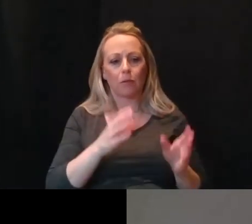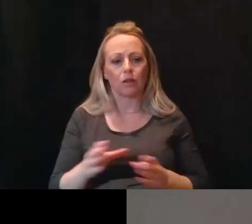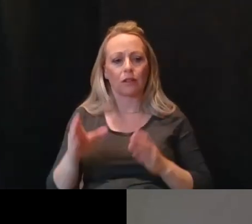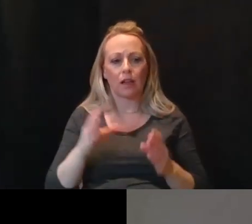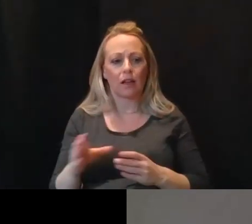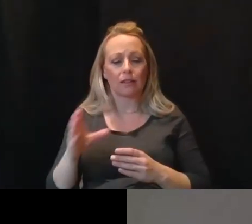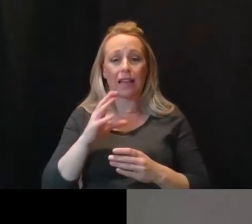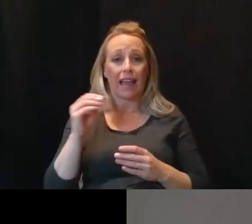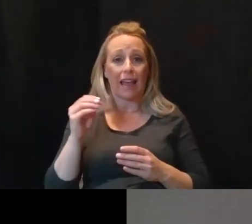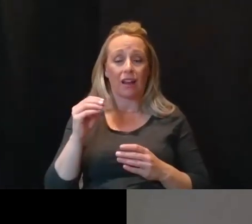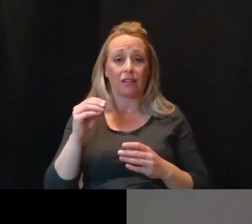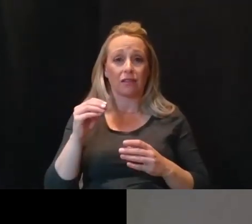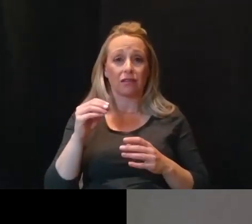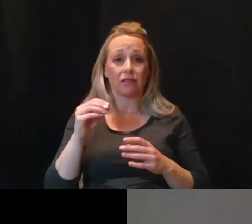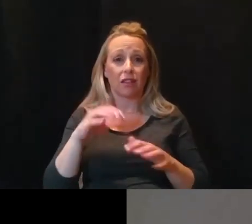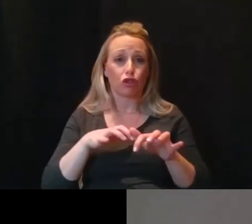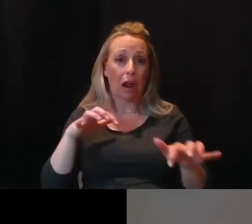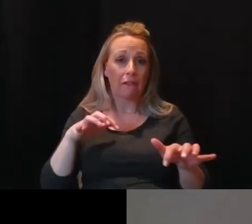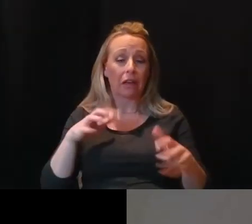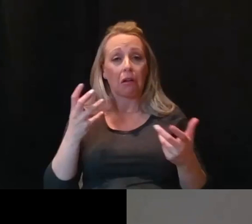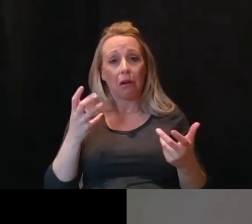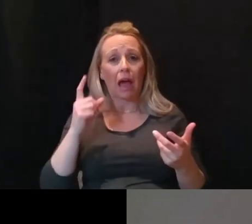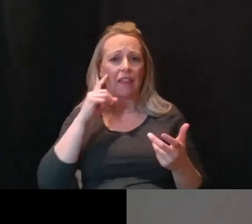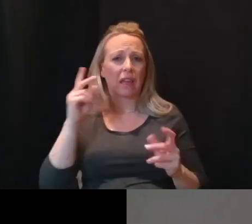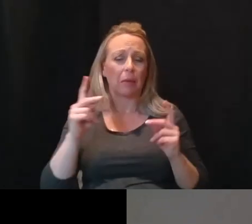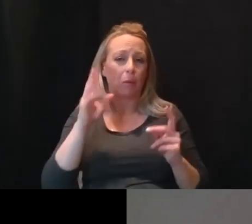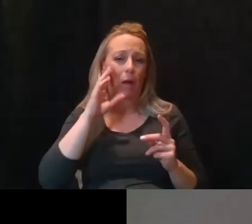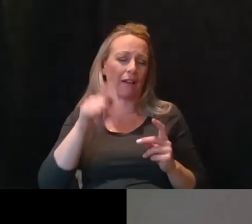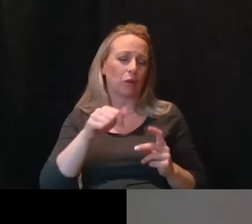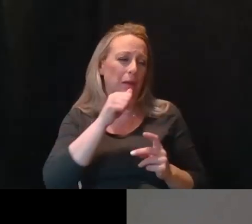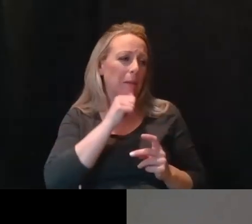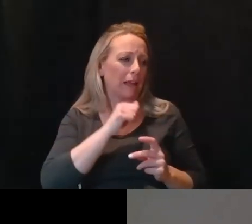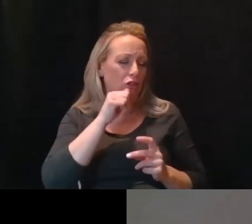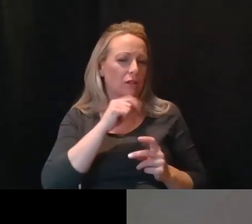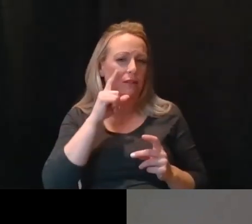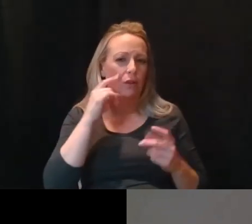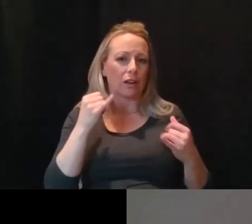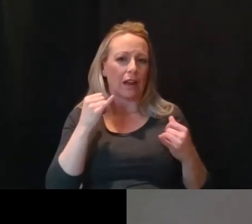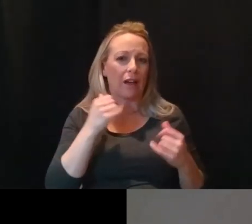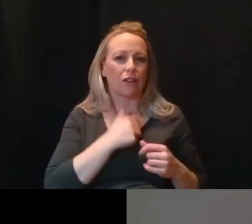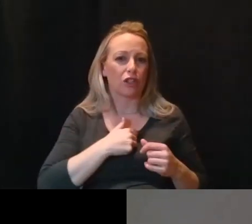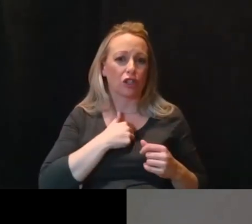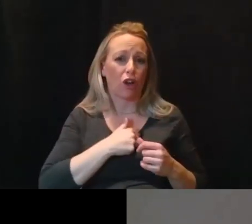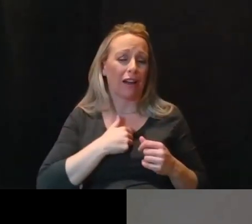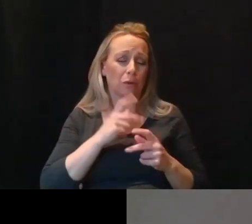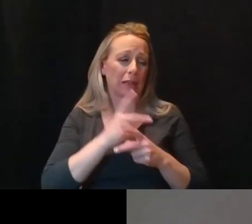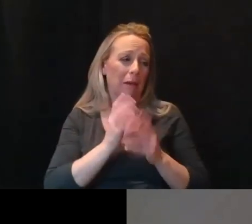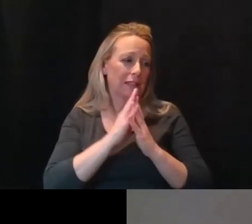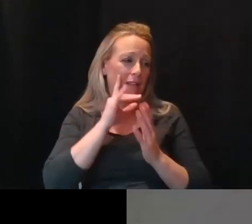traffic goes, I think people are just going to have to be patient. And I'm sorry to keep asking for that.